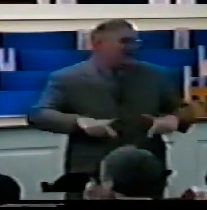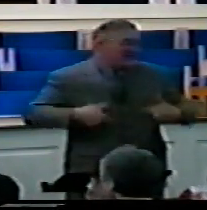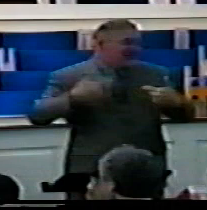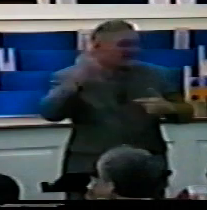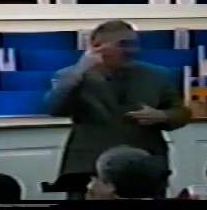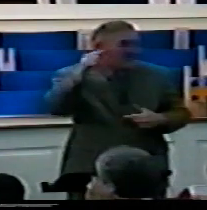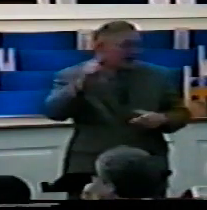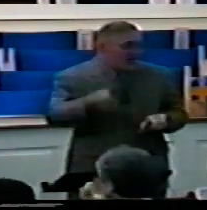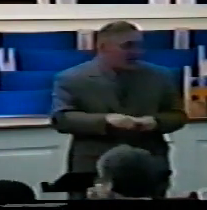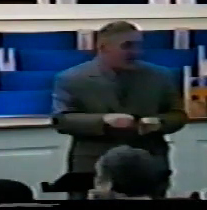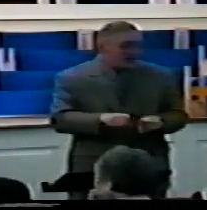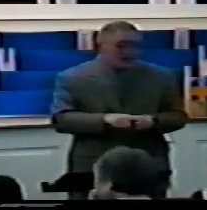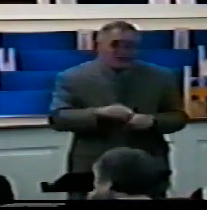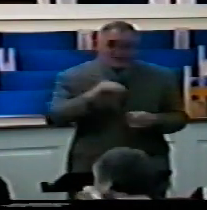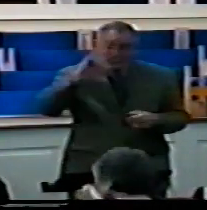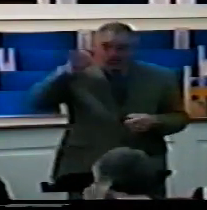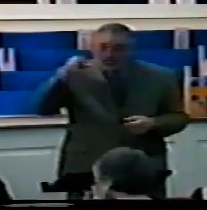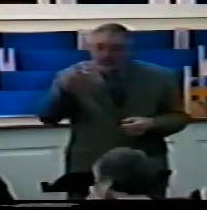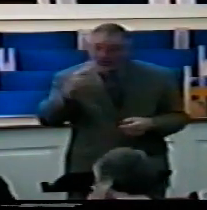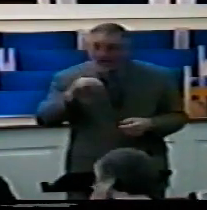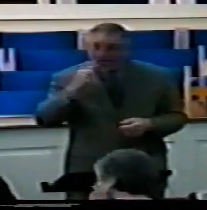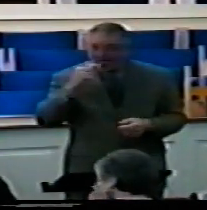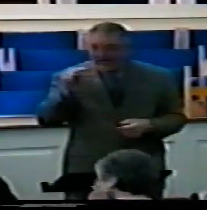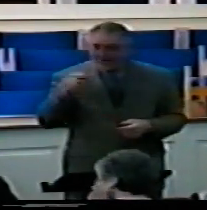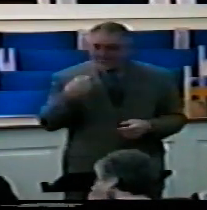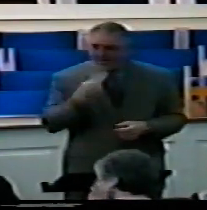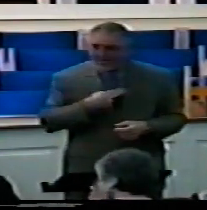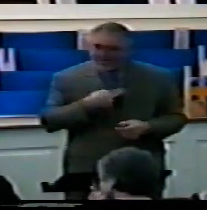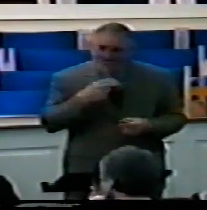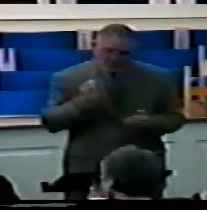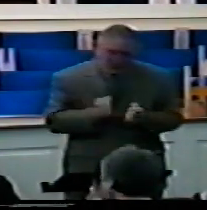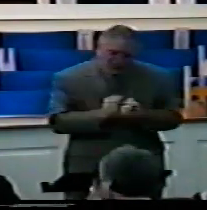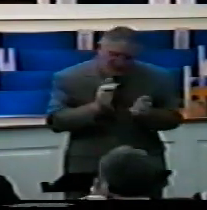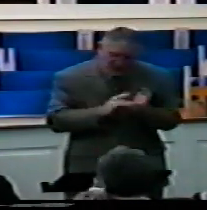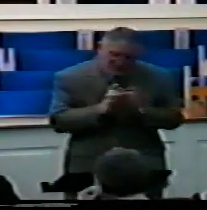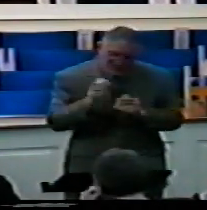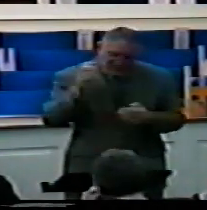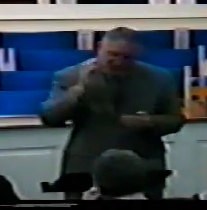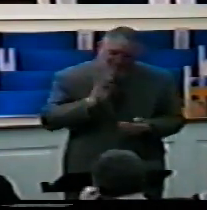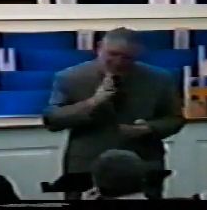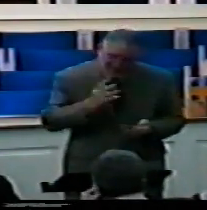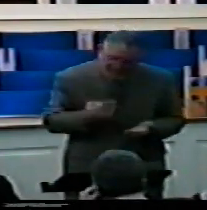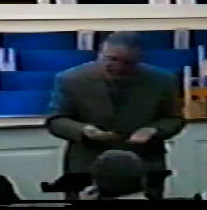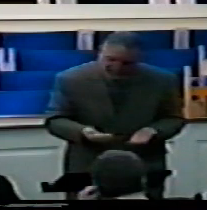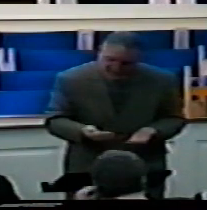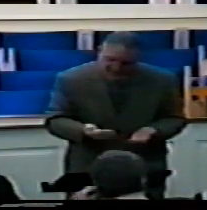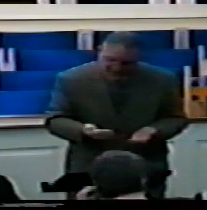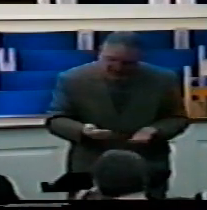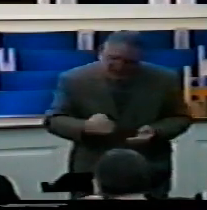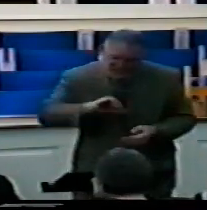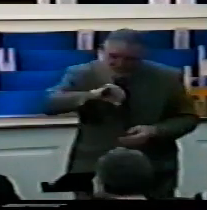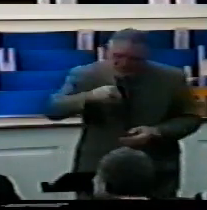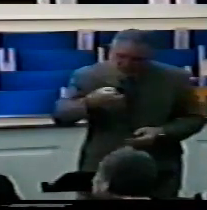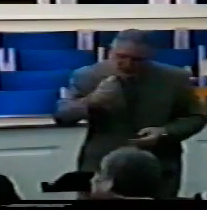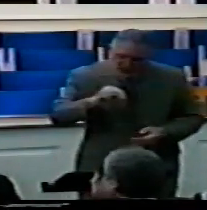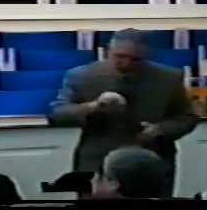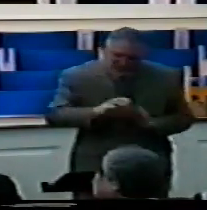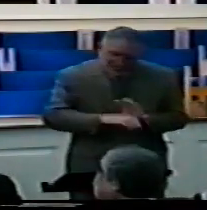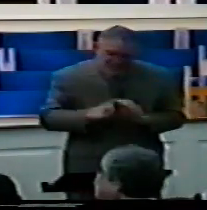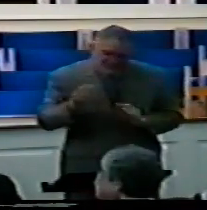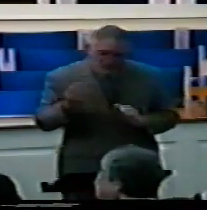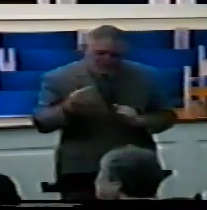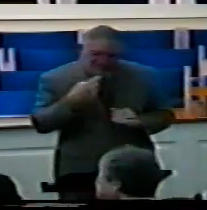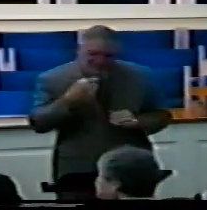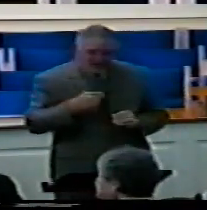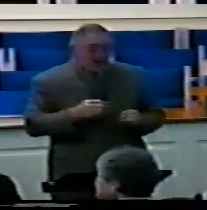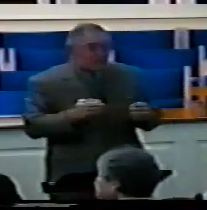You know, John tells us, Jesus speaking there, but John pinned down in John 14, greater things than these shalt thou